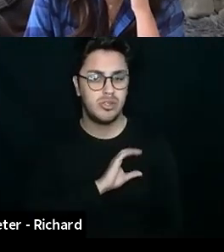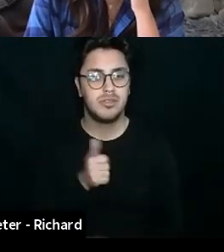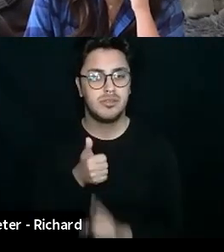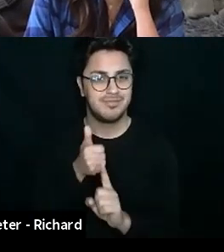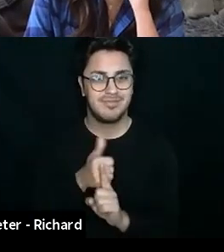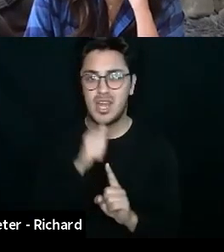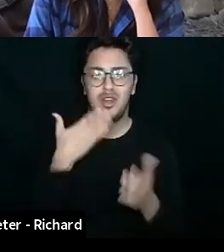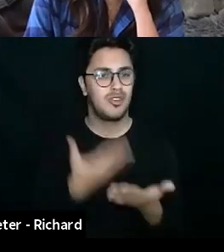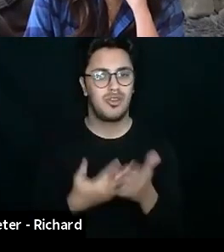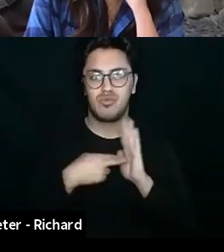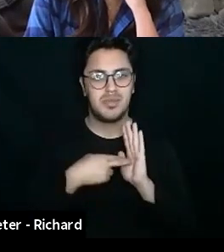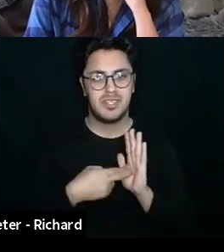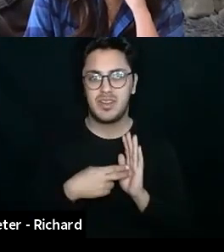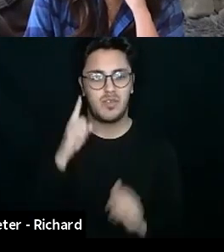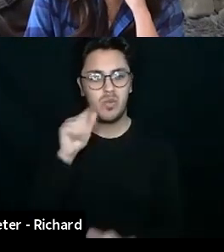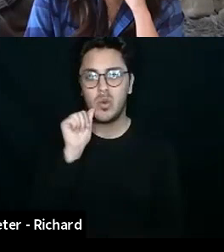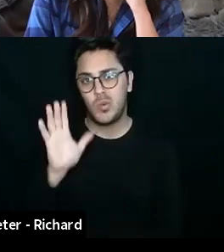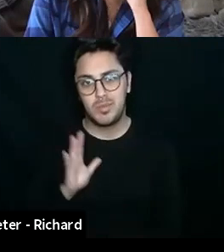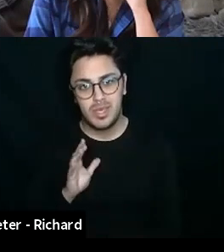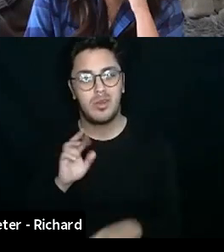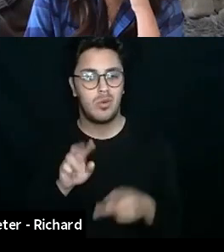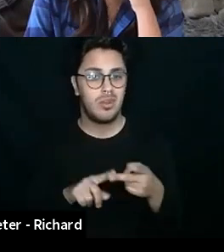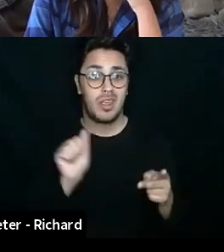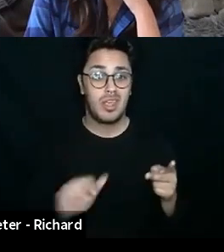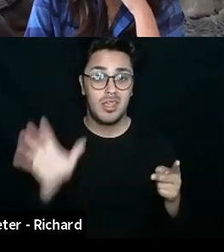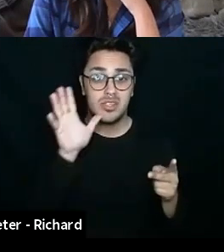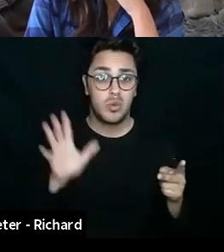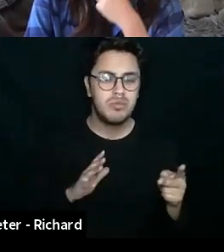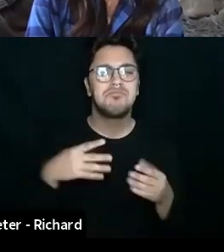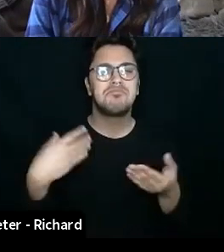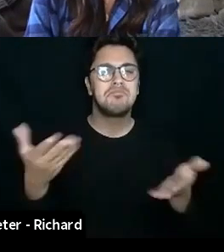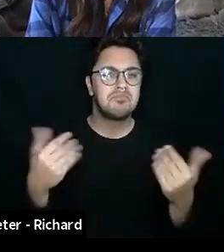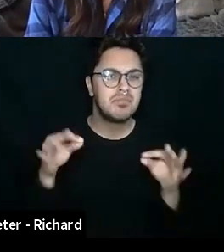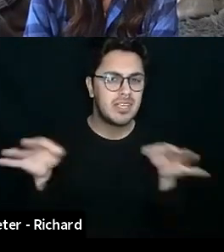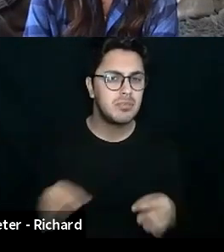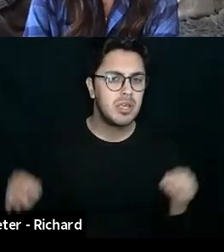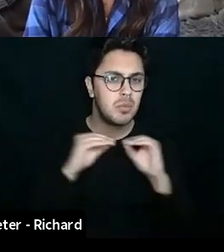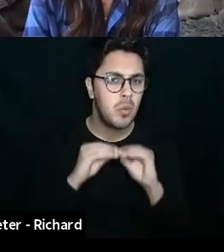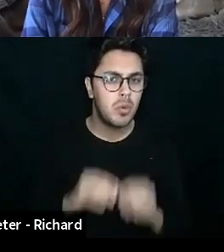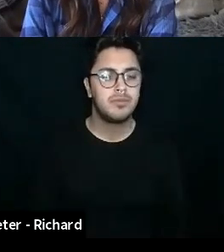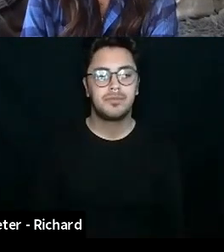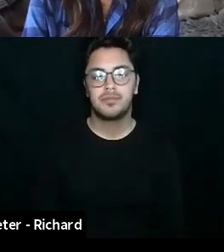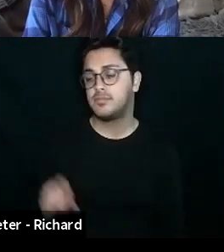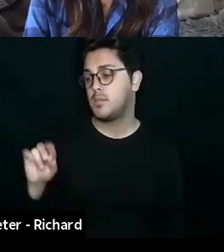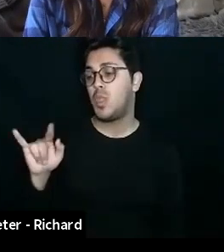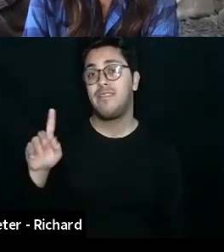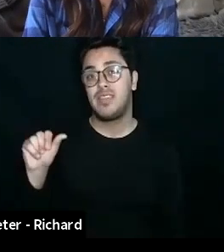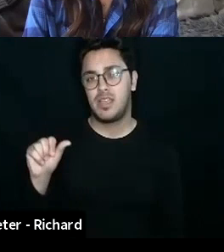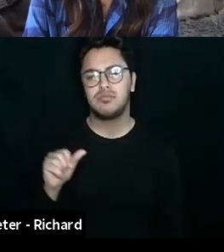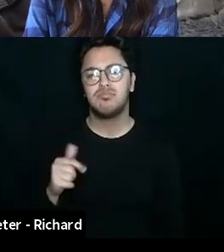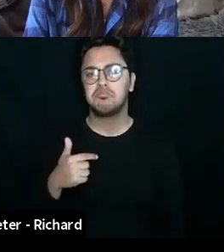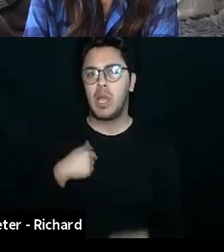good representation of women or Asian women. Can you talk about that? Yeah, this is in the beginning of my